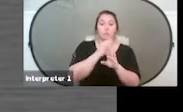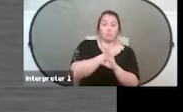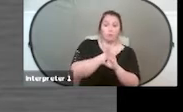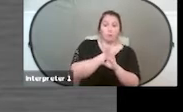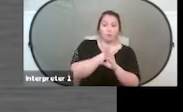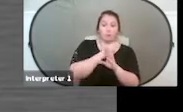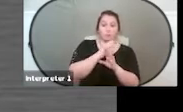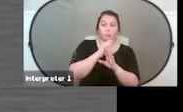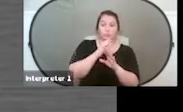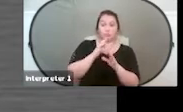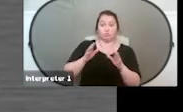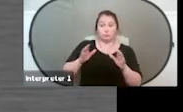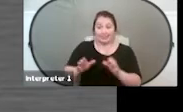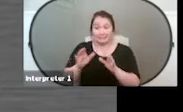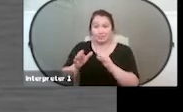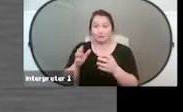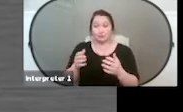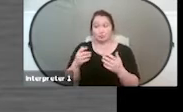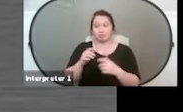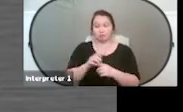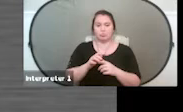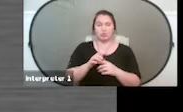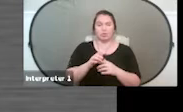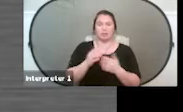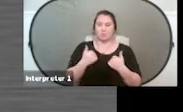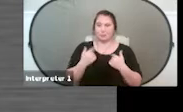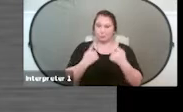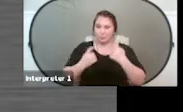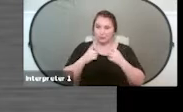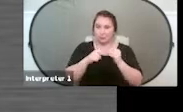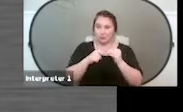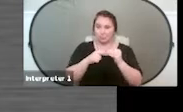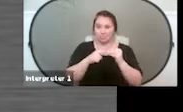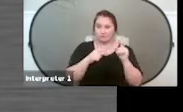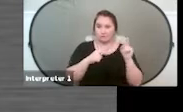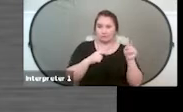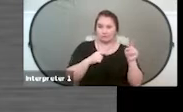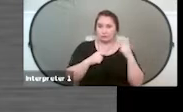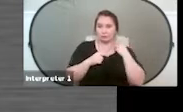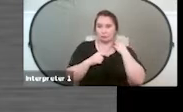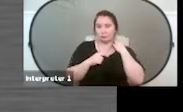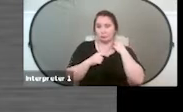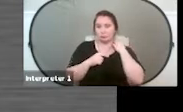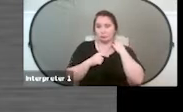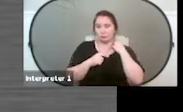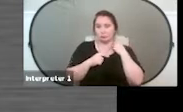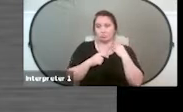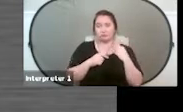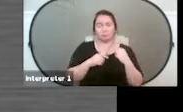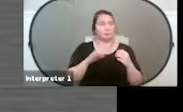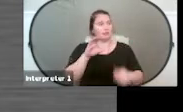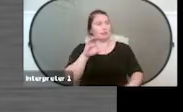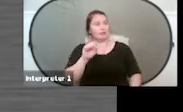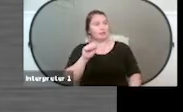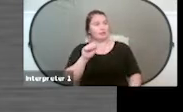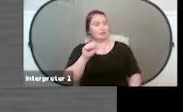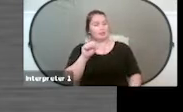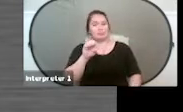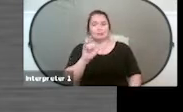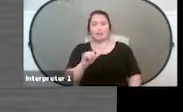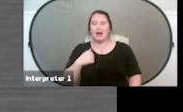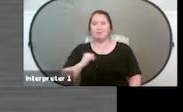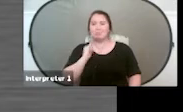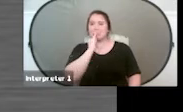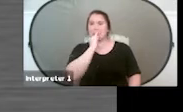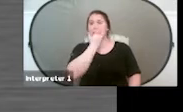have any questions just about the options themselves and what they incorporate? This is Casey. I misspoke earlier. Someone